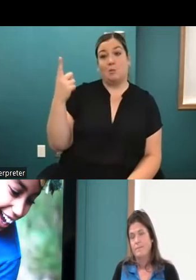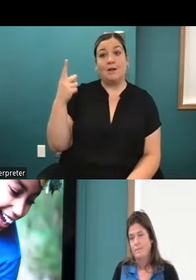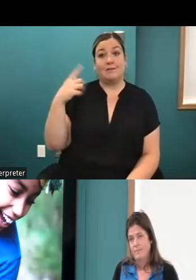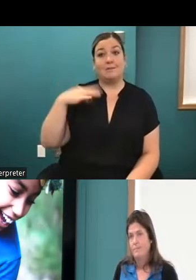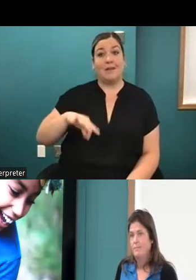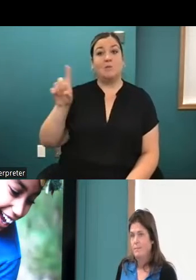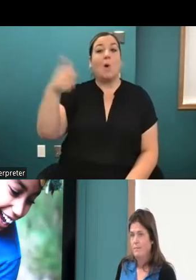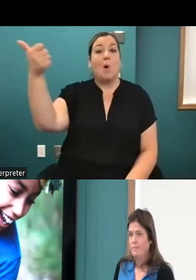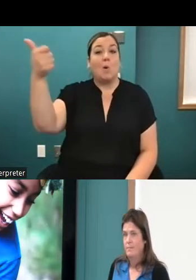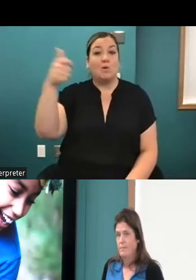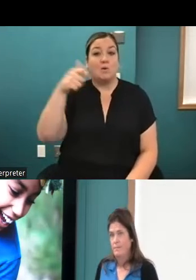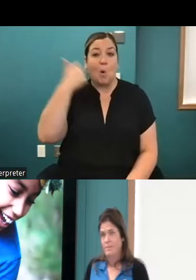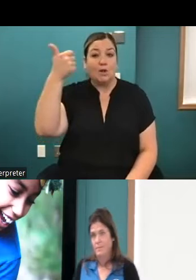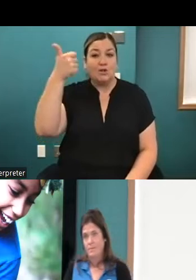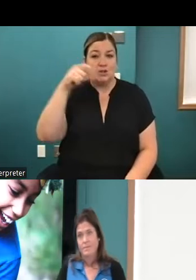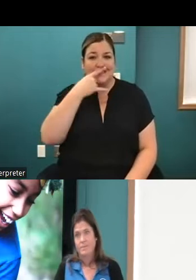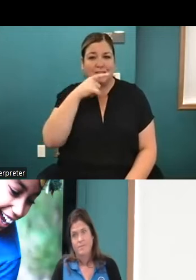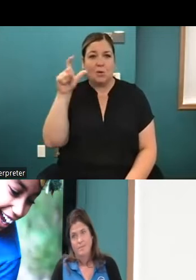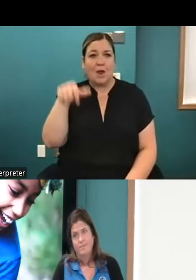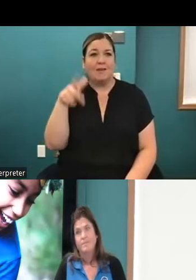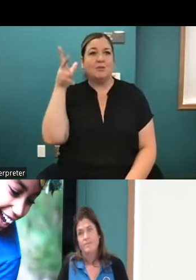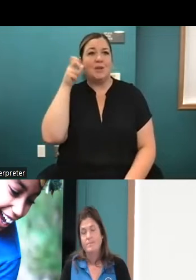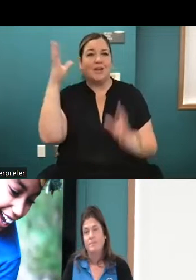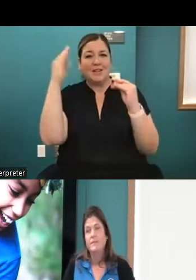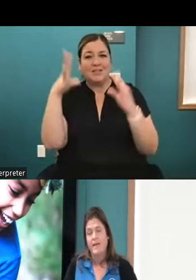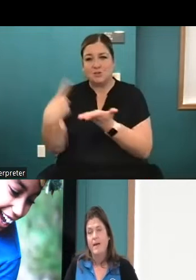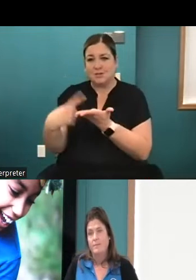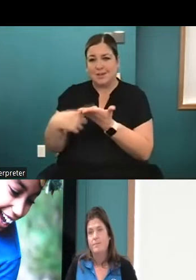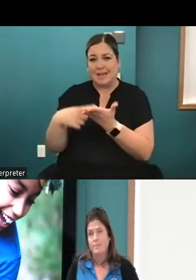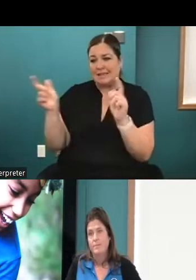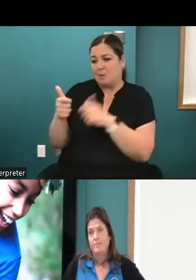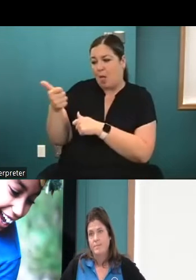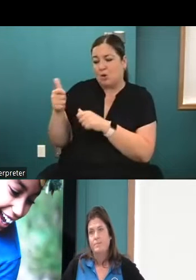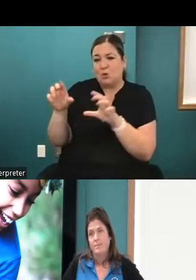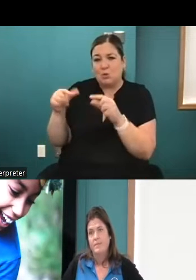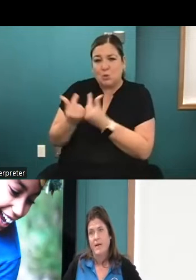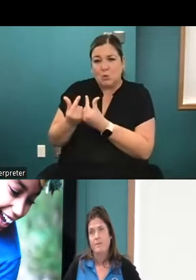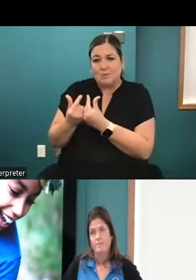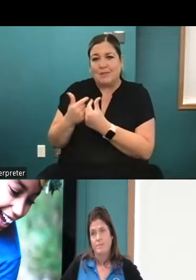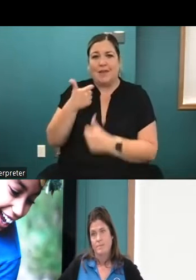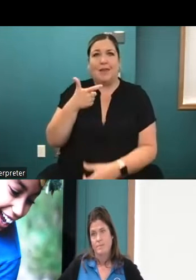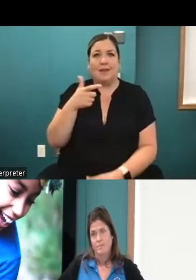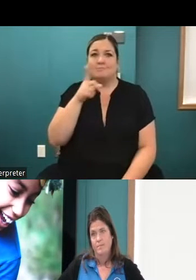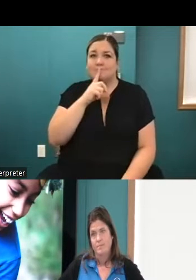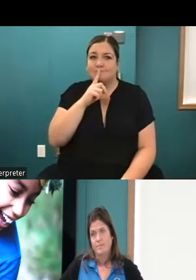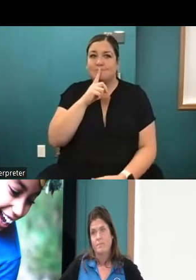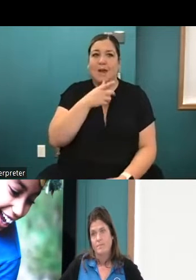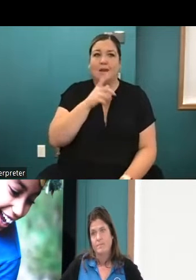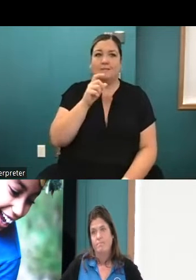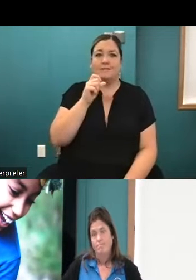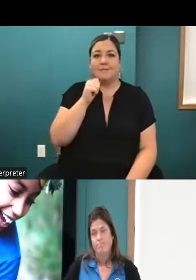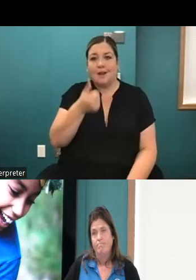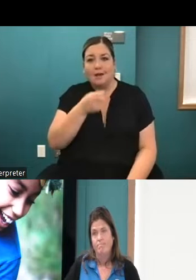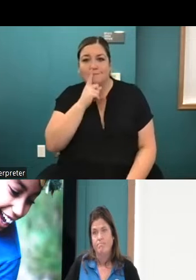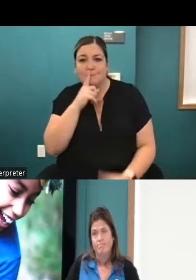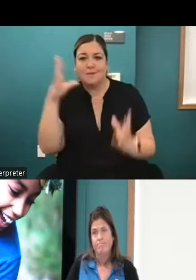kids, Mhm. is that they don't have to hear their teacher talking to smaller groups of students. They Yeah. can mute and unmute their teacher. Yeah. That's one of the benefits of the On